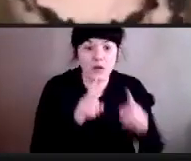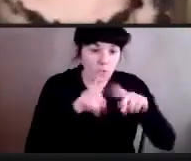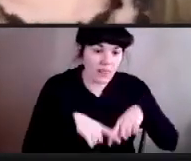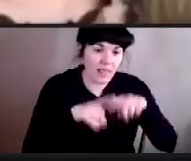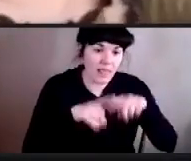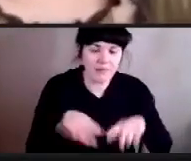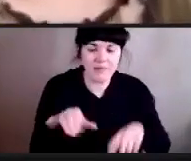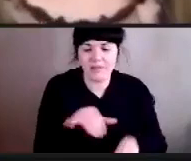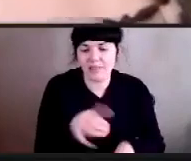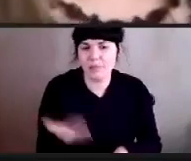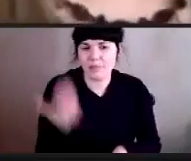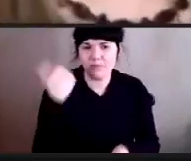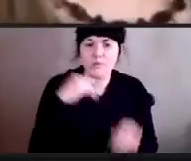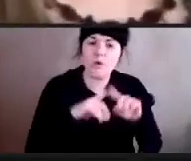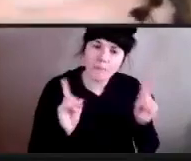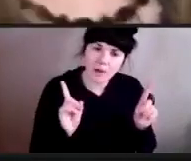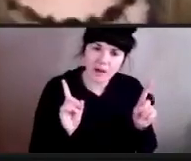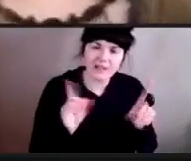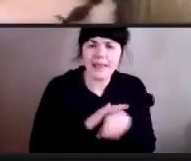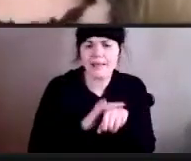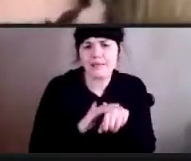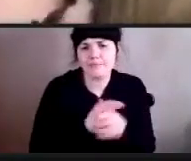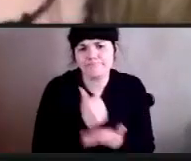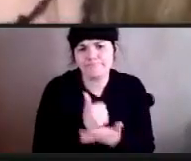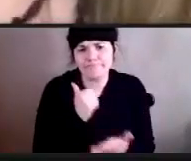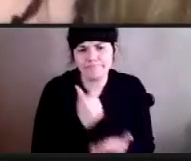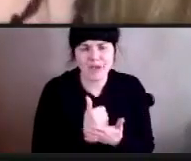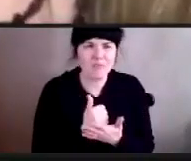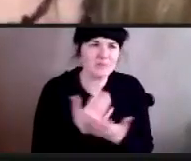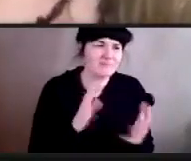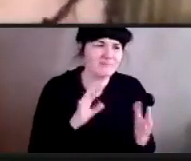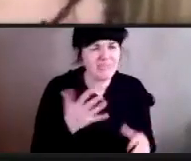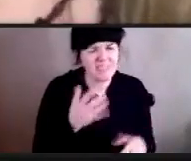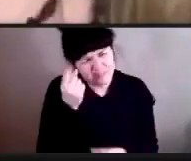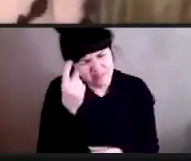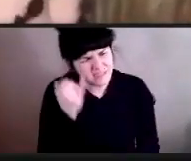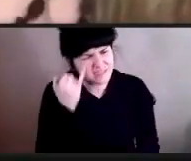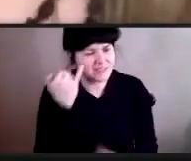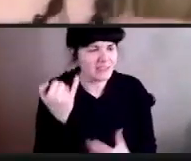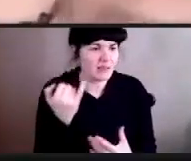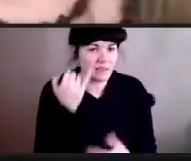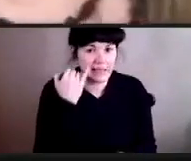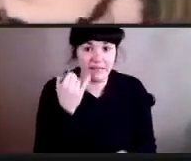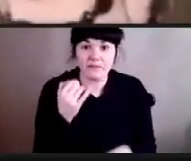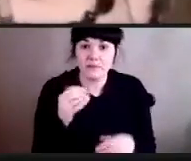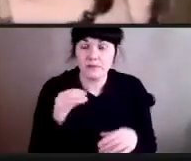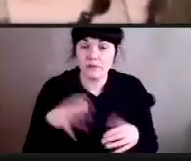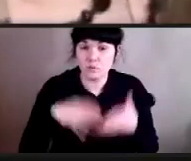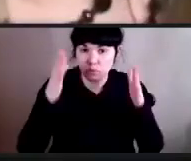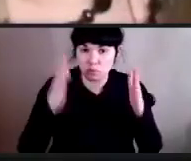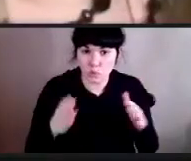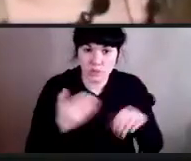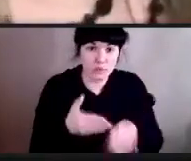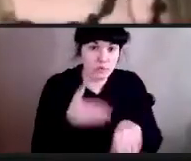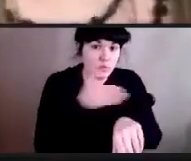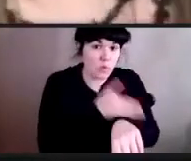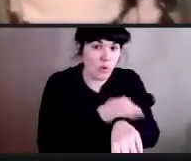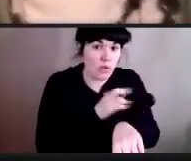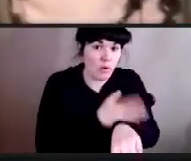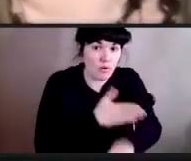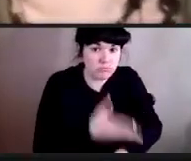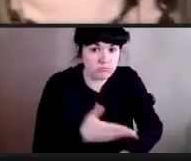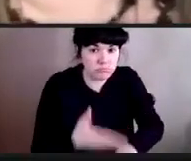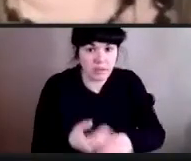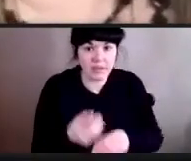least it gives us an idea of whether or not kids are growing or not growing in an online platform. And